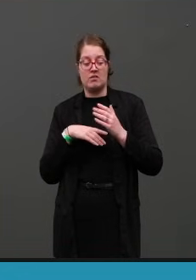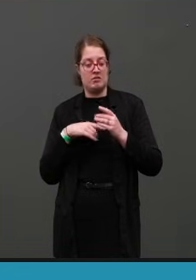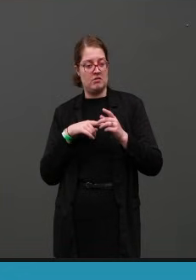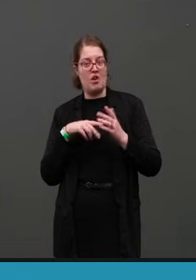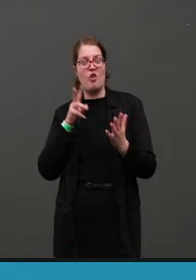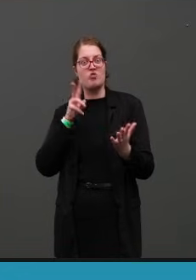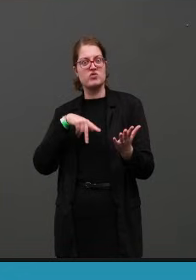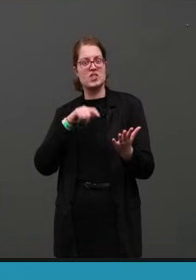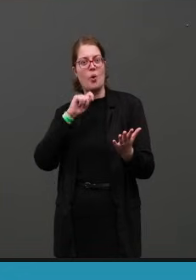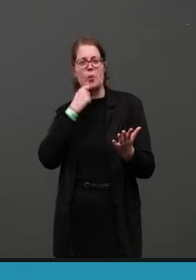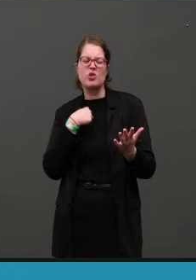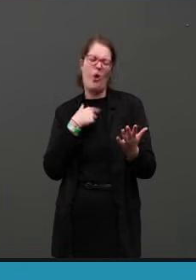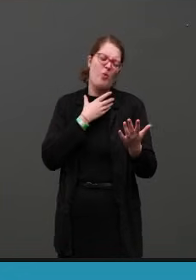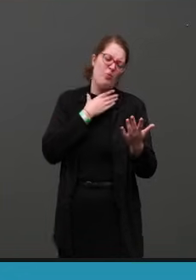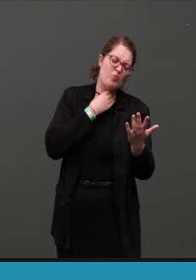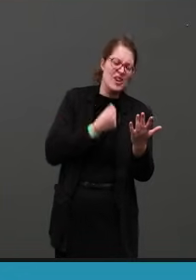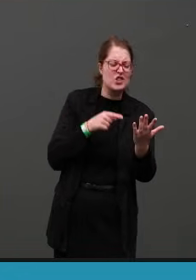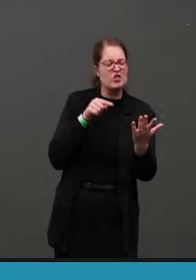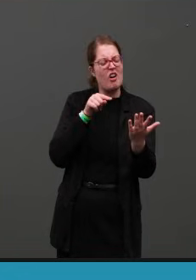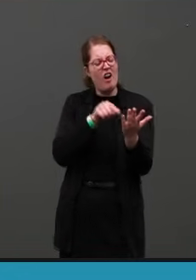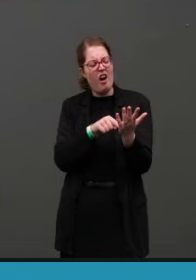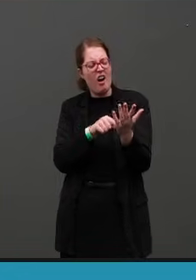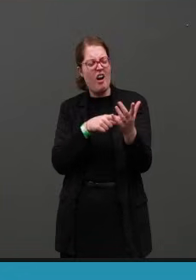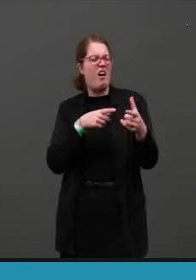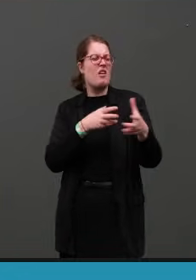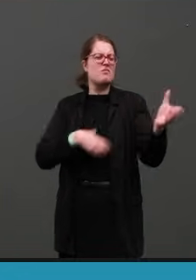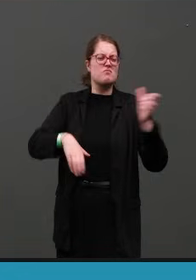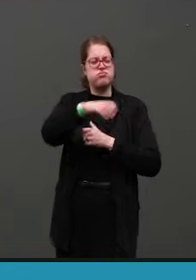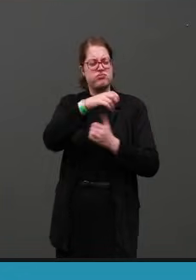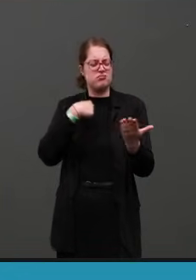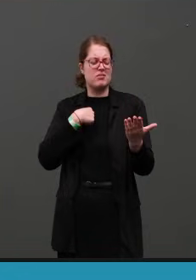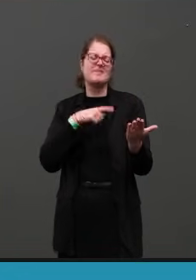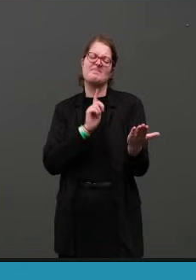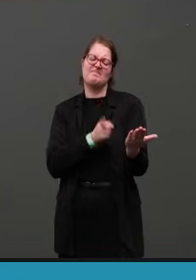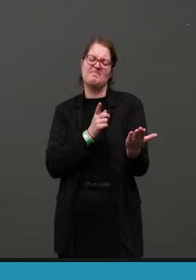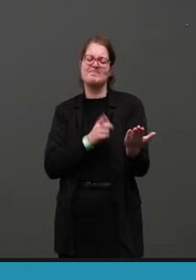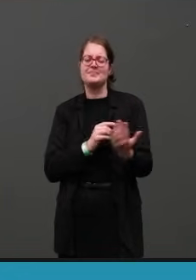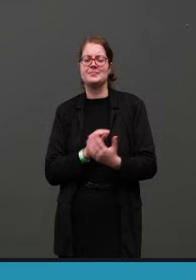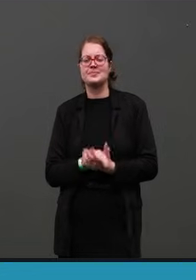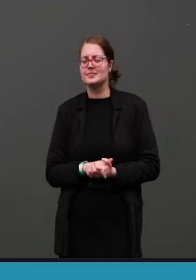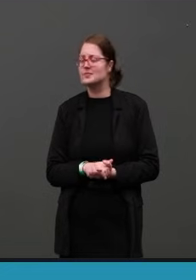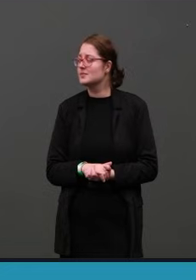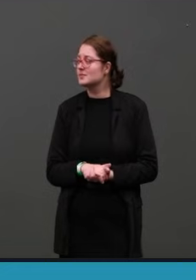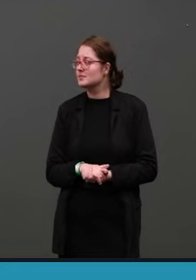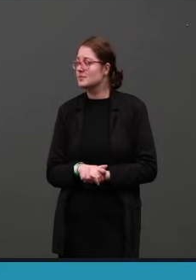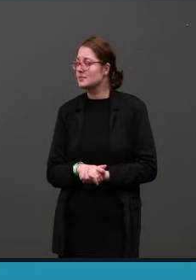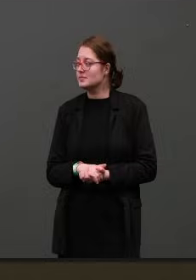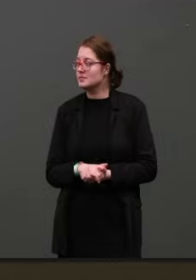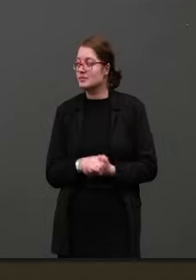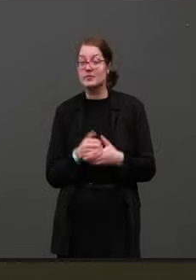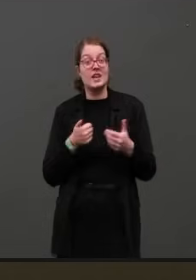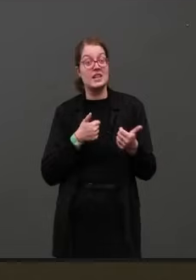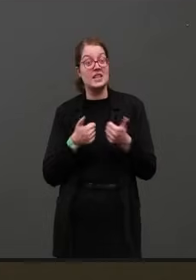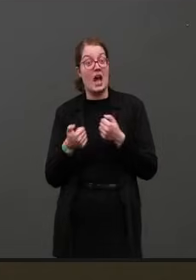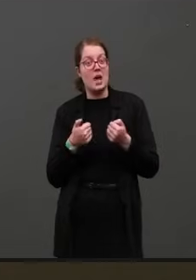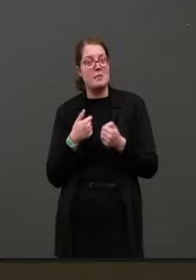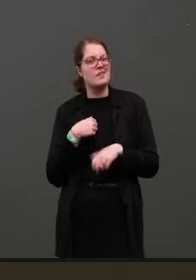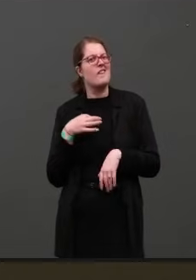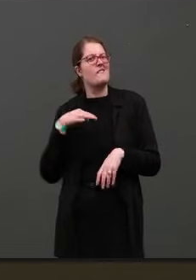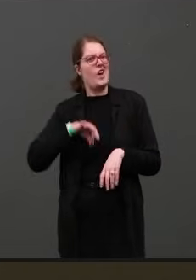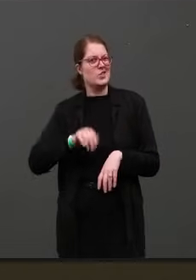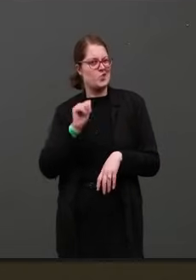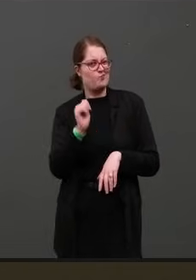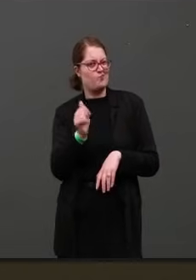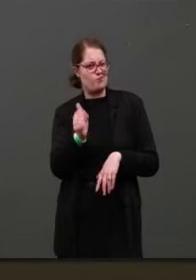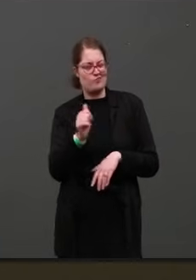wishes they would if they were in that situation. Now, obviously, in games, we actually have a bit of an advantage because the main